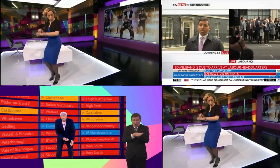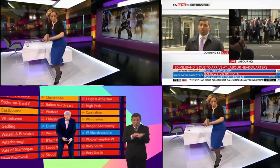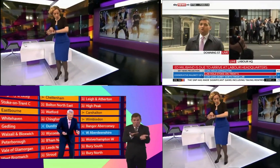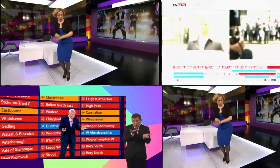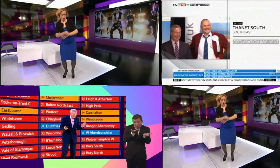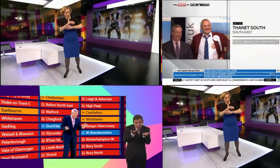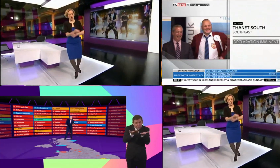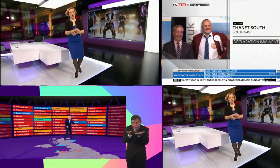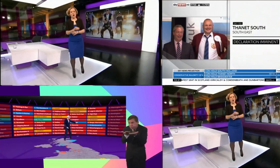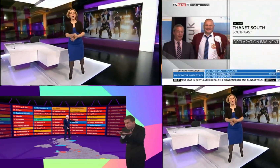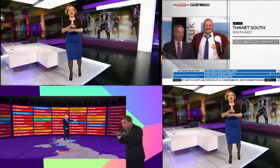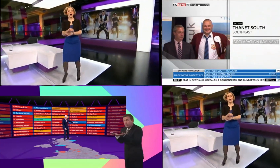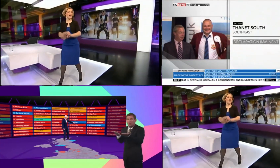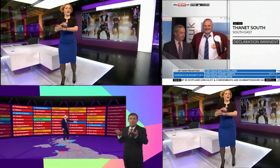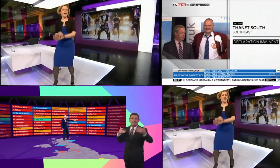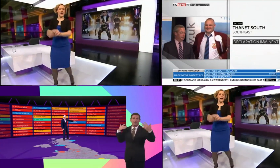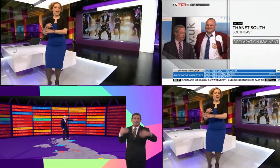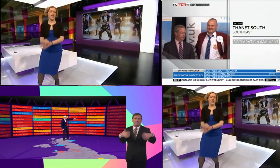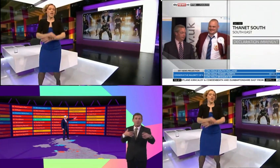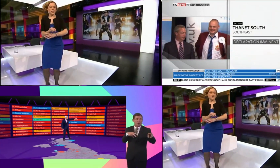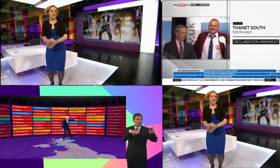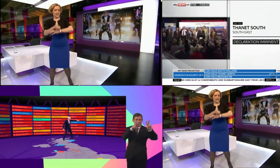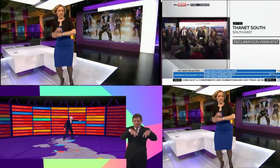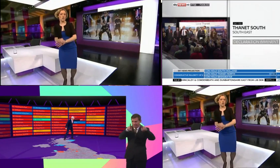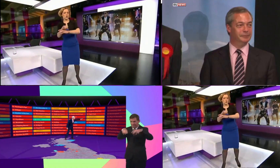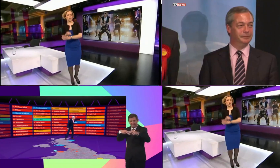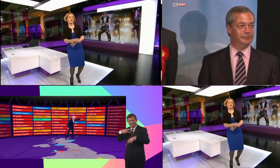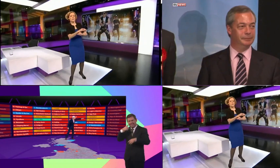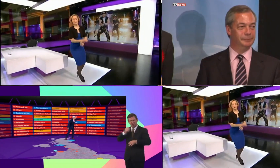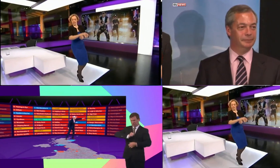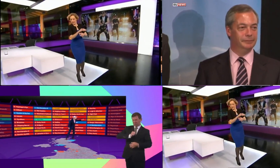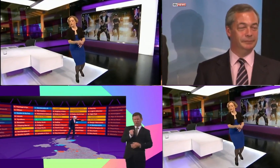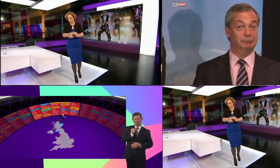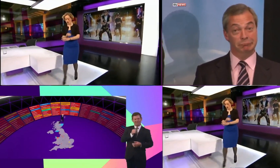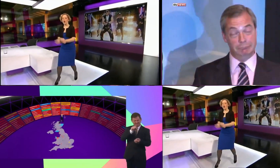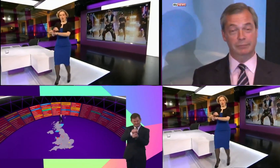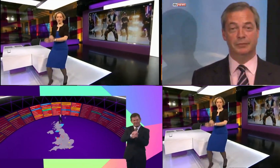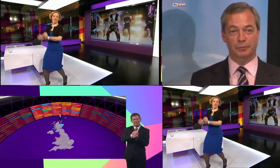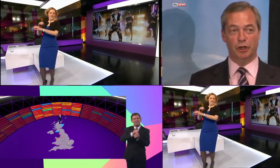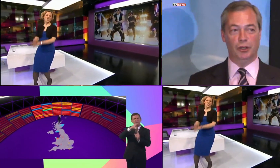it didn't work. Flashing sign there, declaration is imminent in fact.